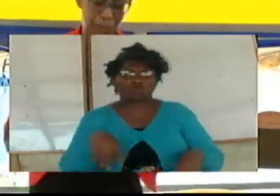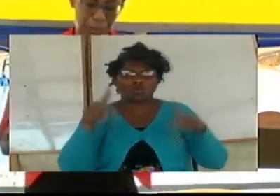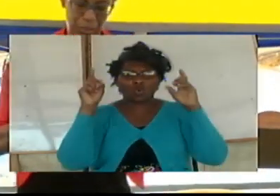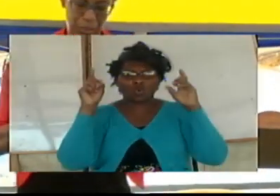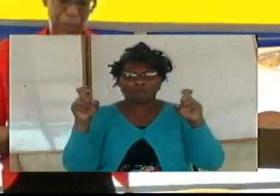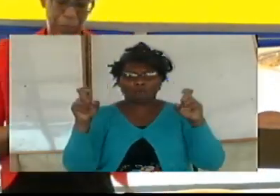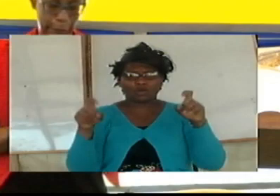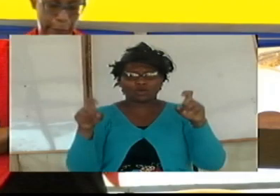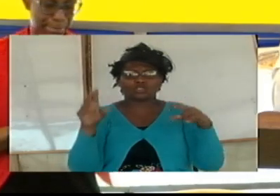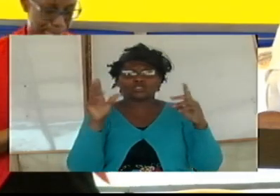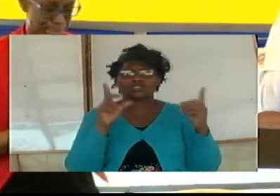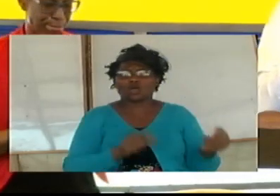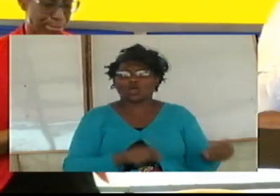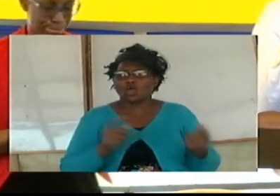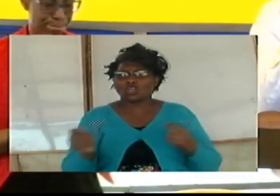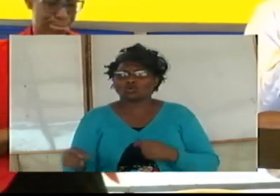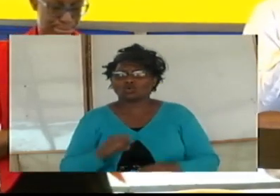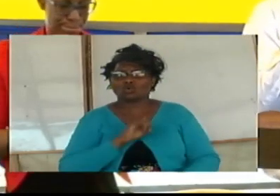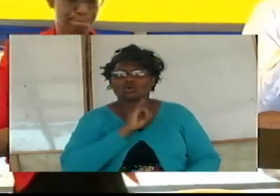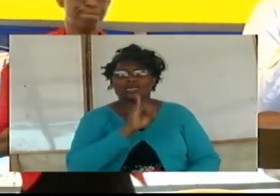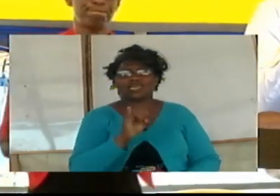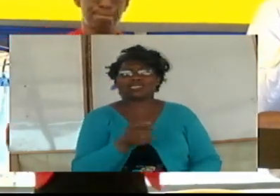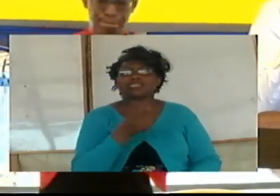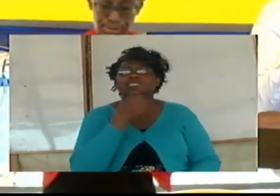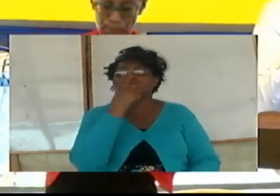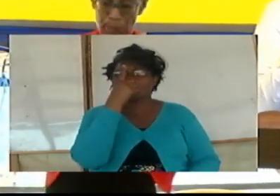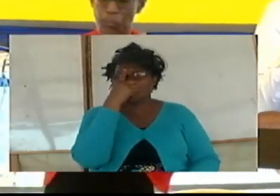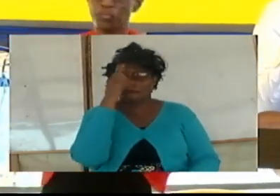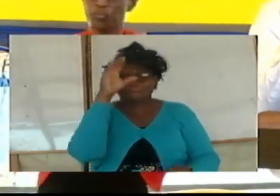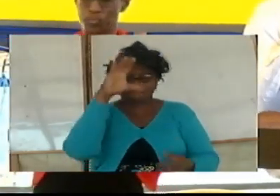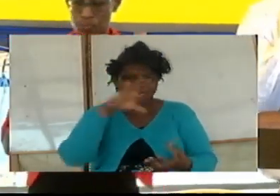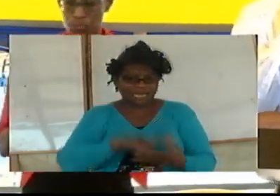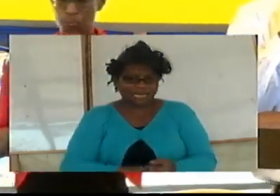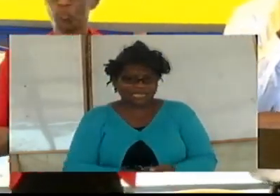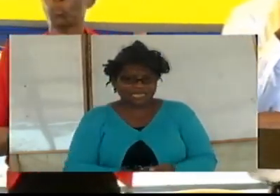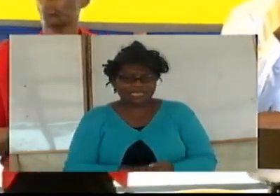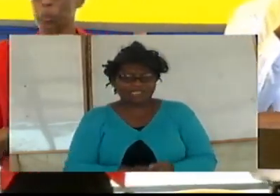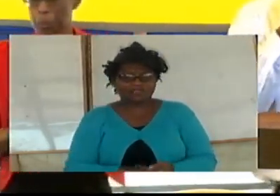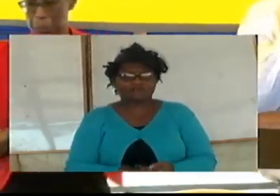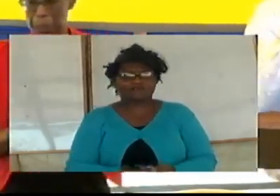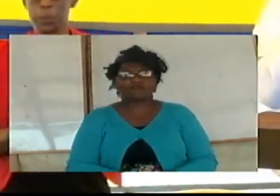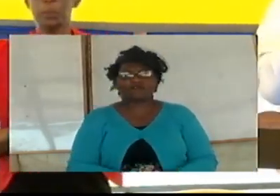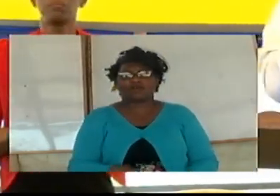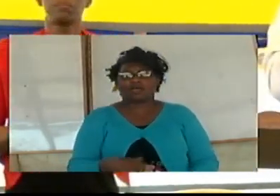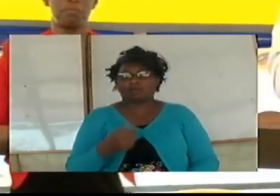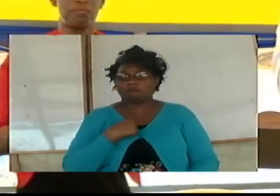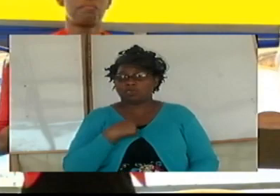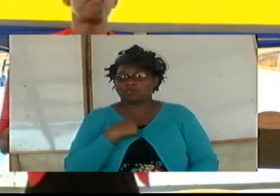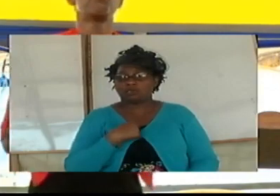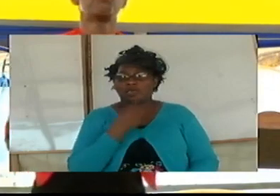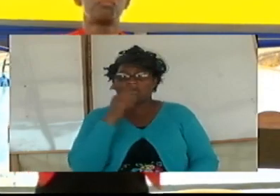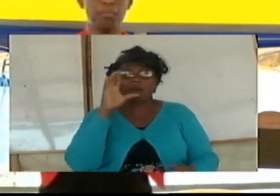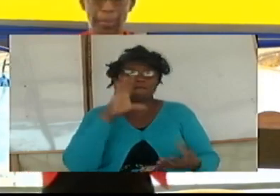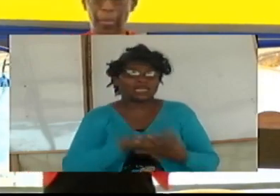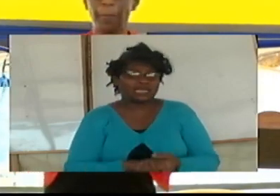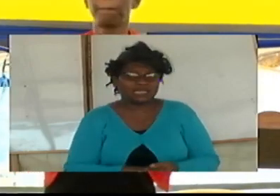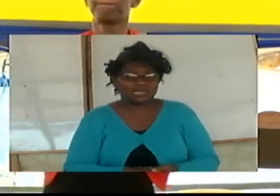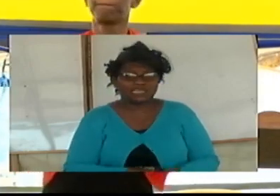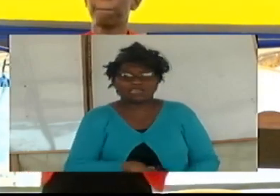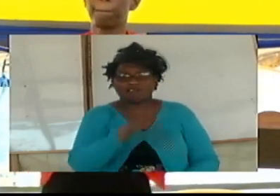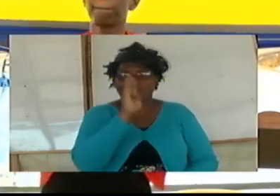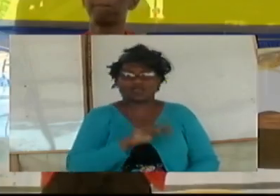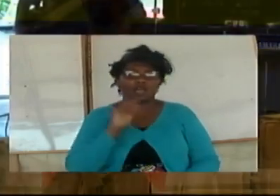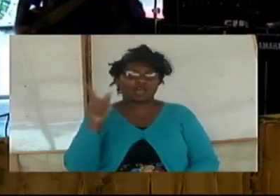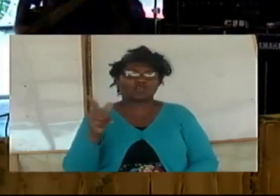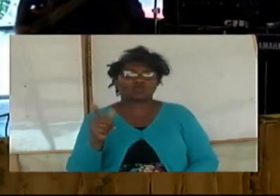Acts. Hallelujah. And believe God and you will overcome this morning. So as we sing it one more time, believe